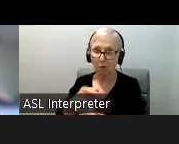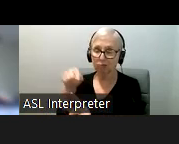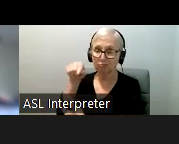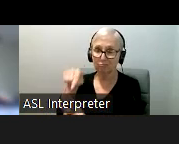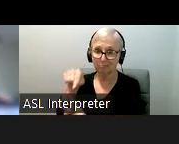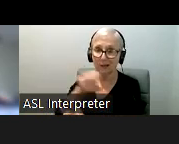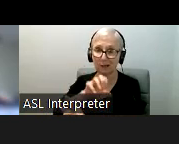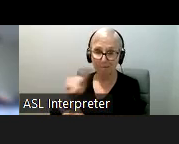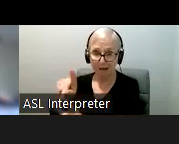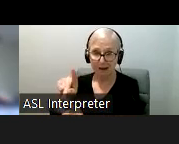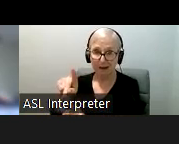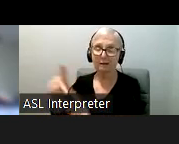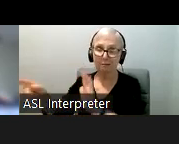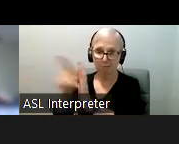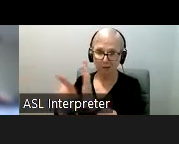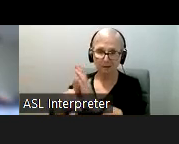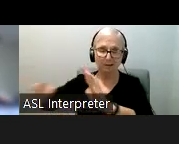strong policies that would